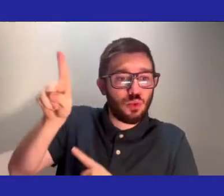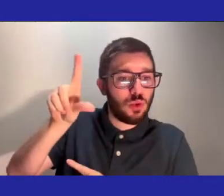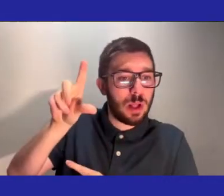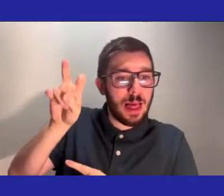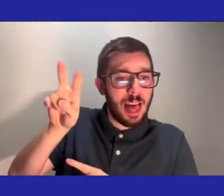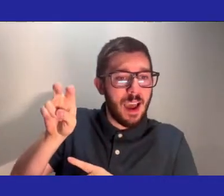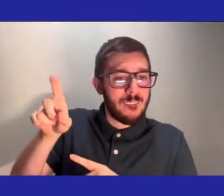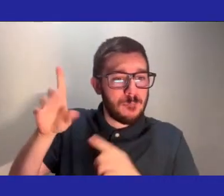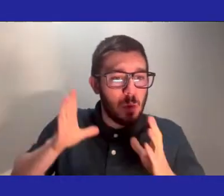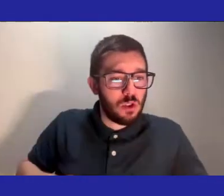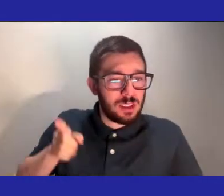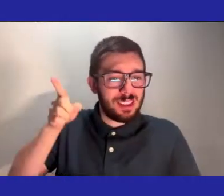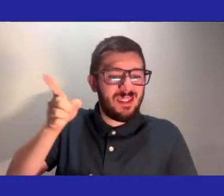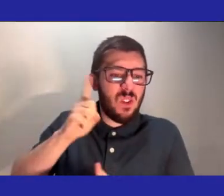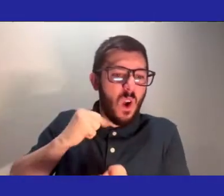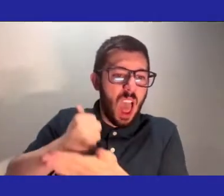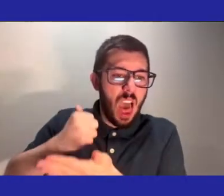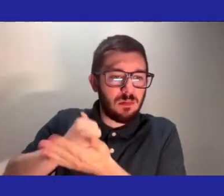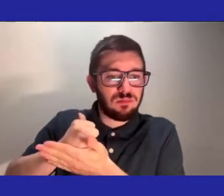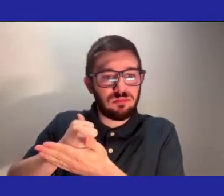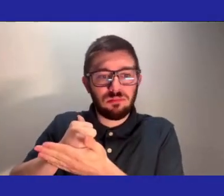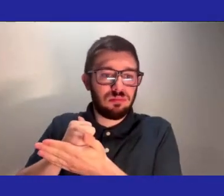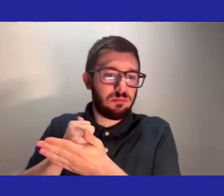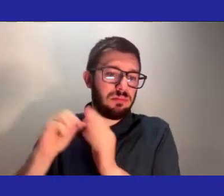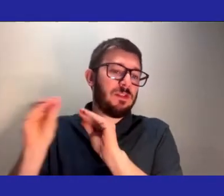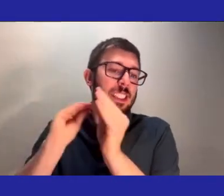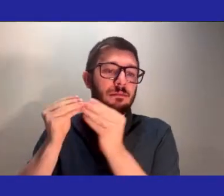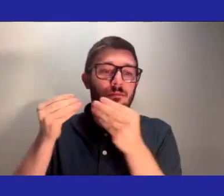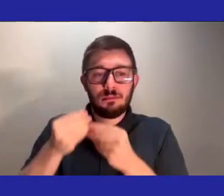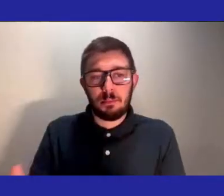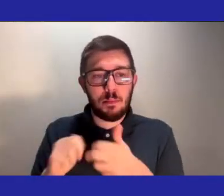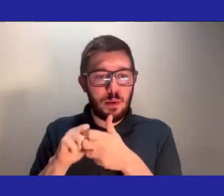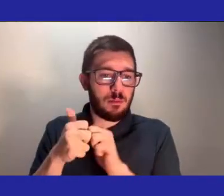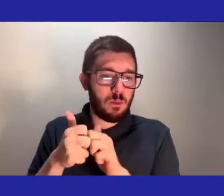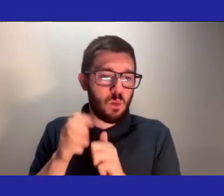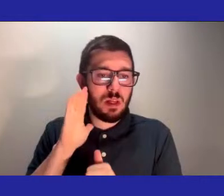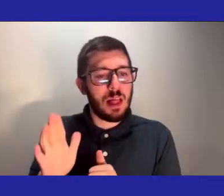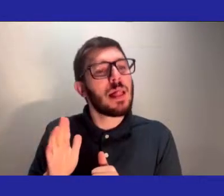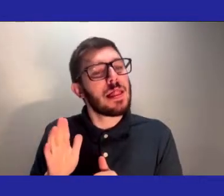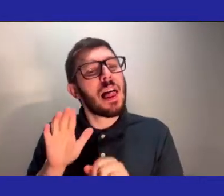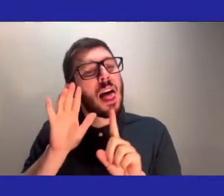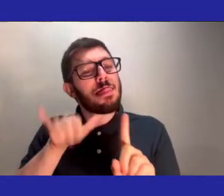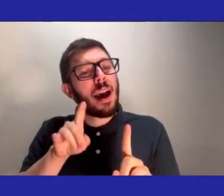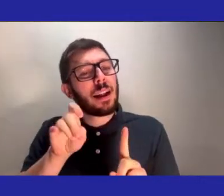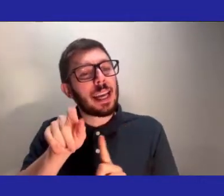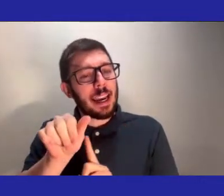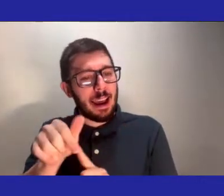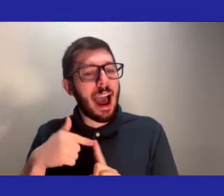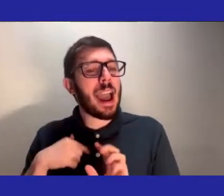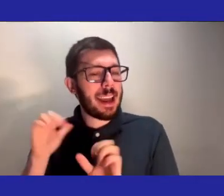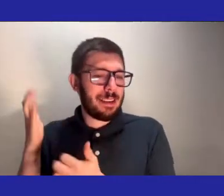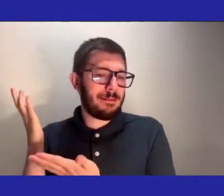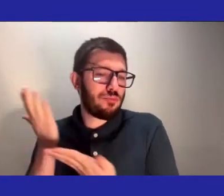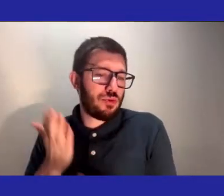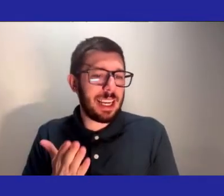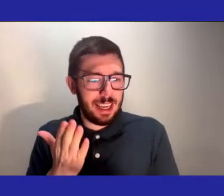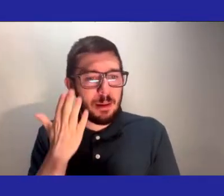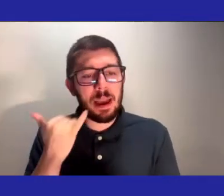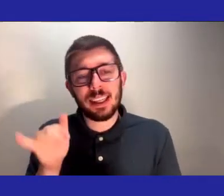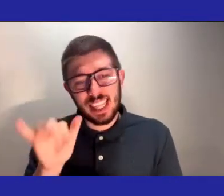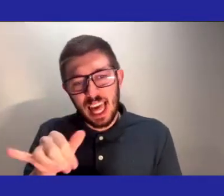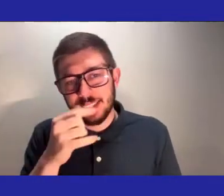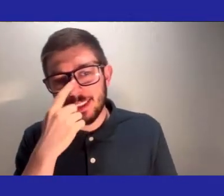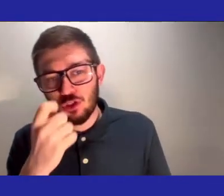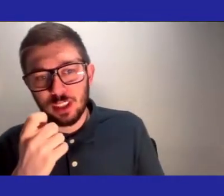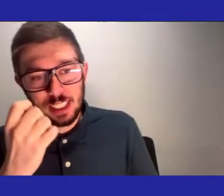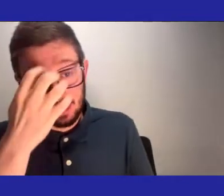the recovery of whatever the problem is. I could bring that data though, that would be interesting. I was just He curious to asked, see he how. asked, did this solve your problem?